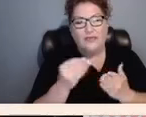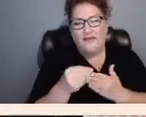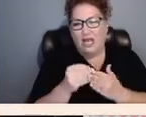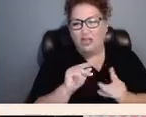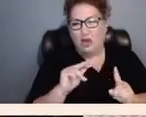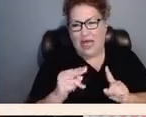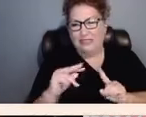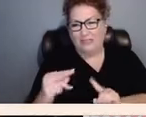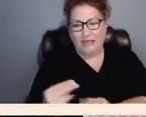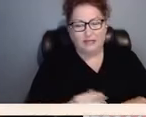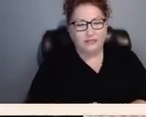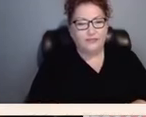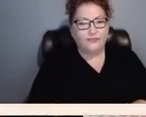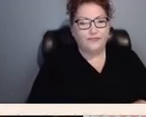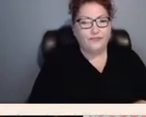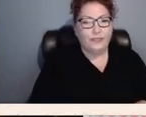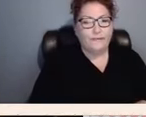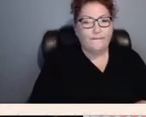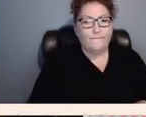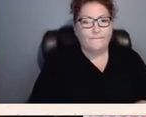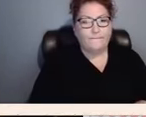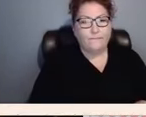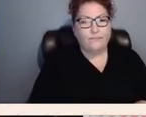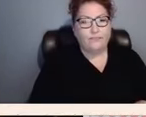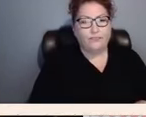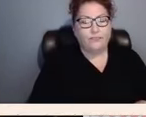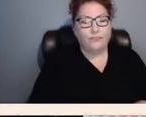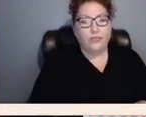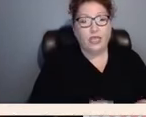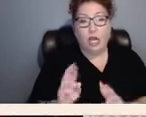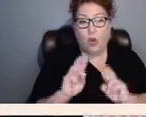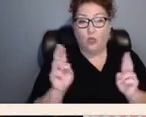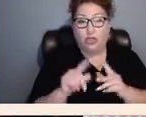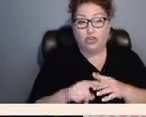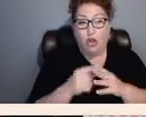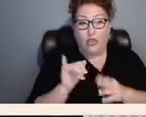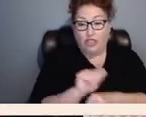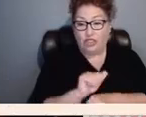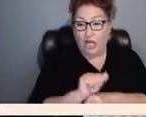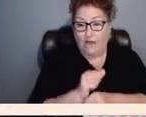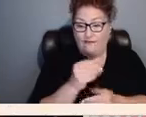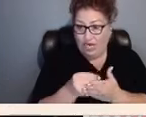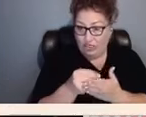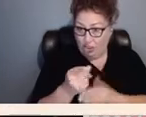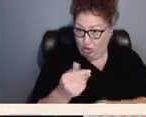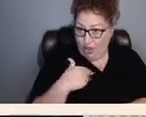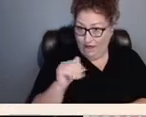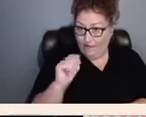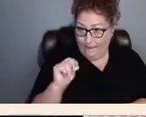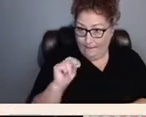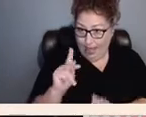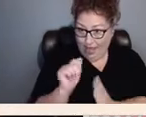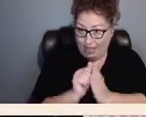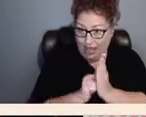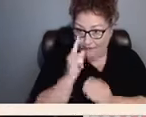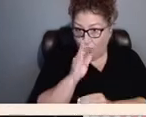So, getting ready to start a job financially. Do you have a bank account for direct